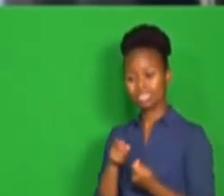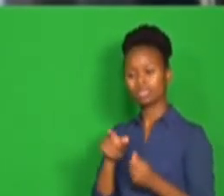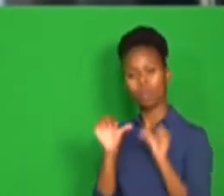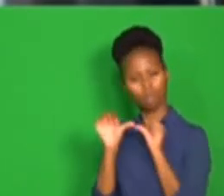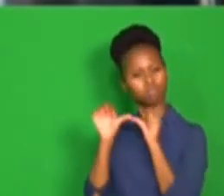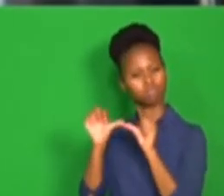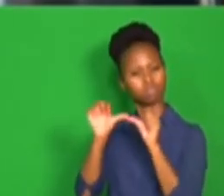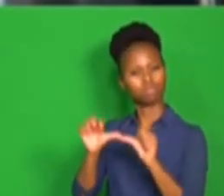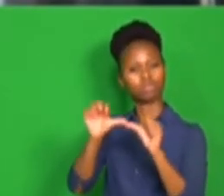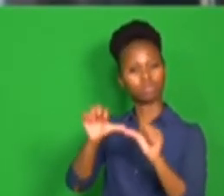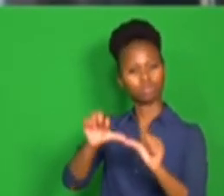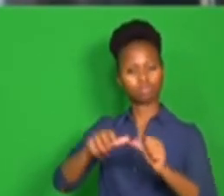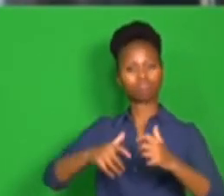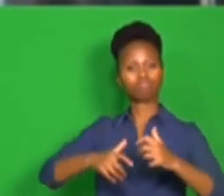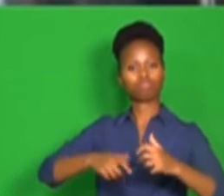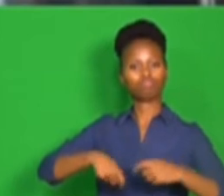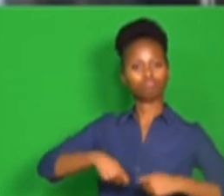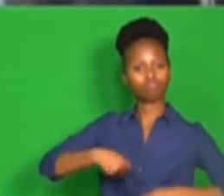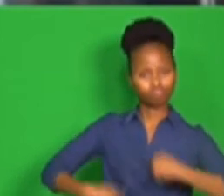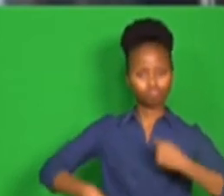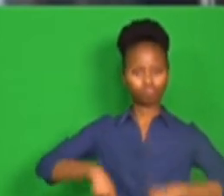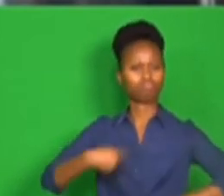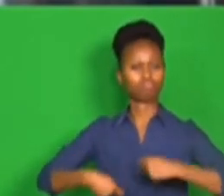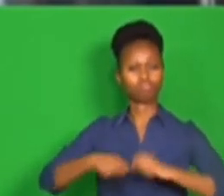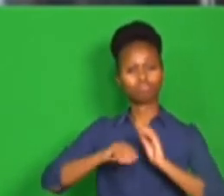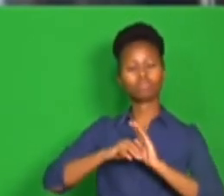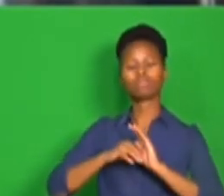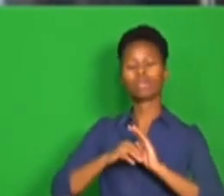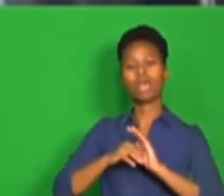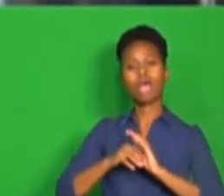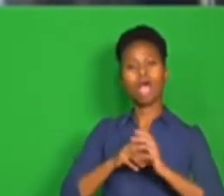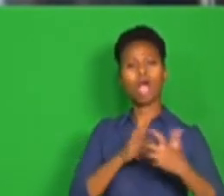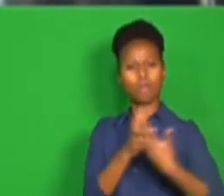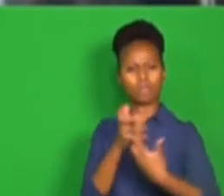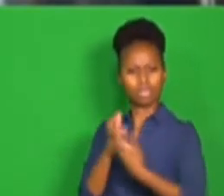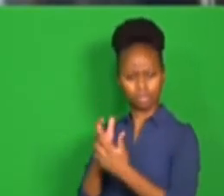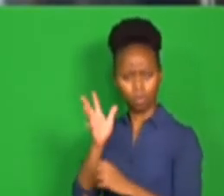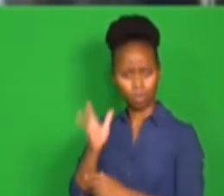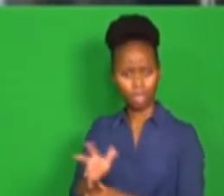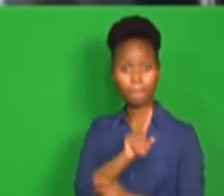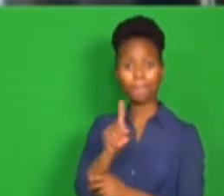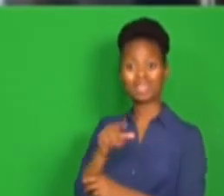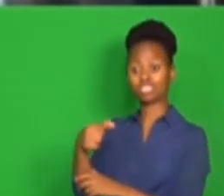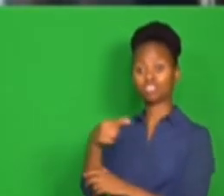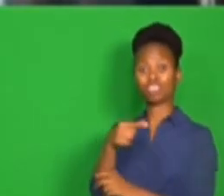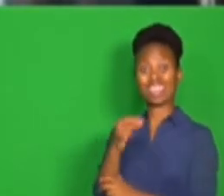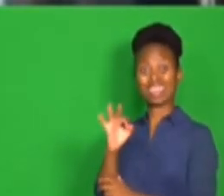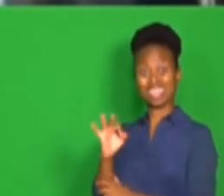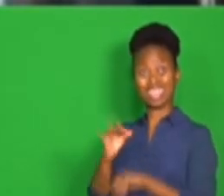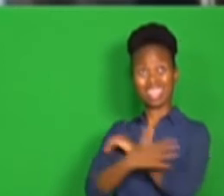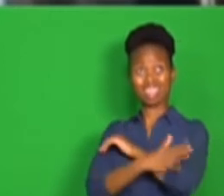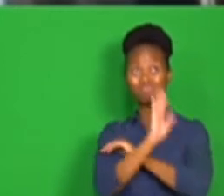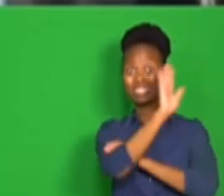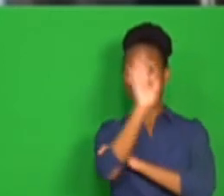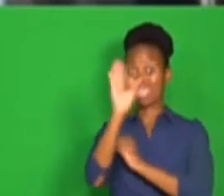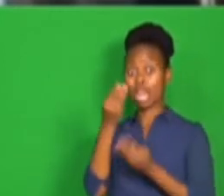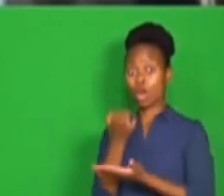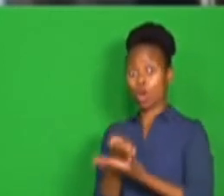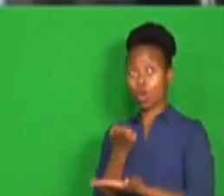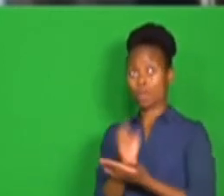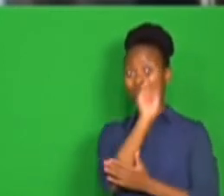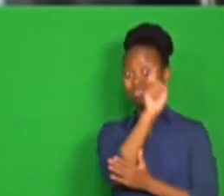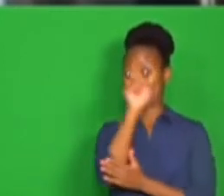accommodative, and actually all of the G3 economies that indicated that